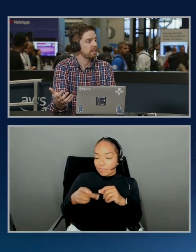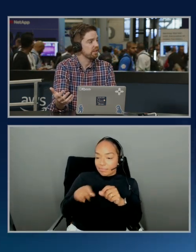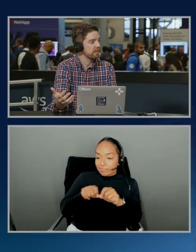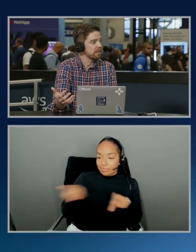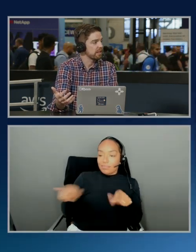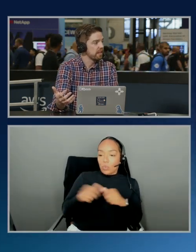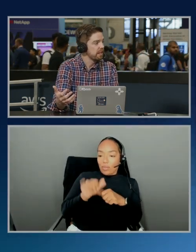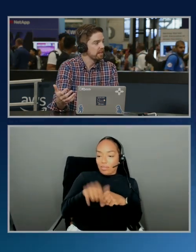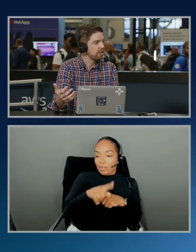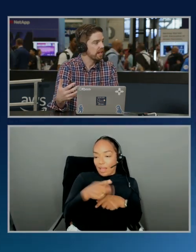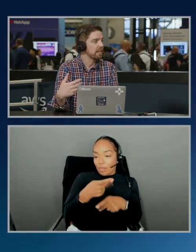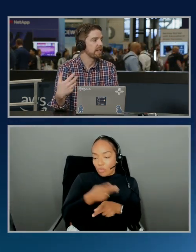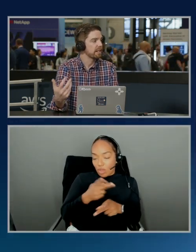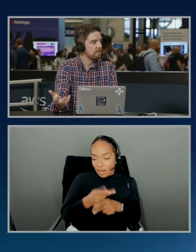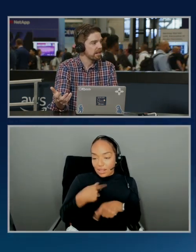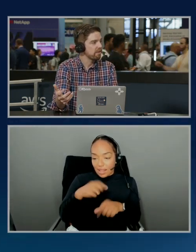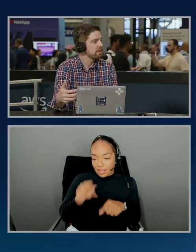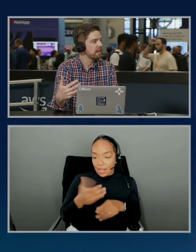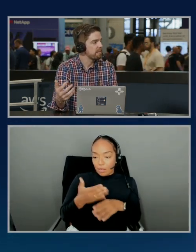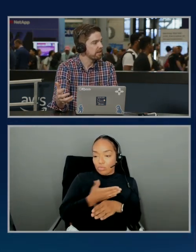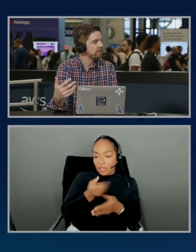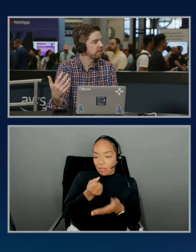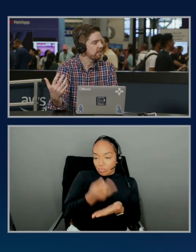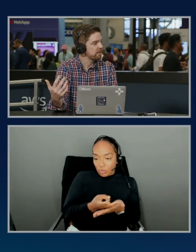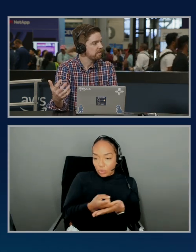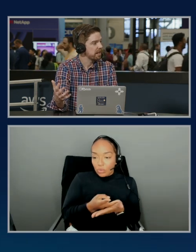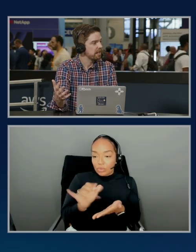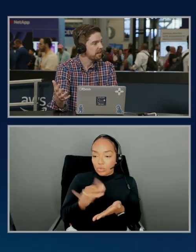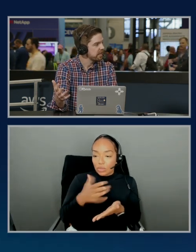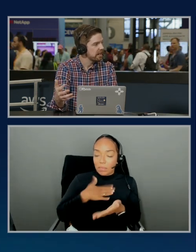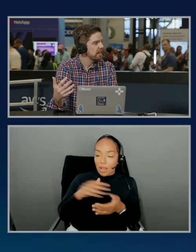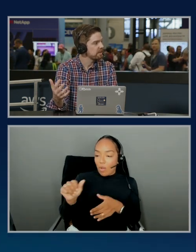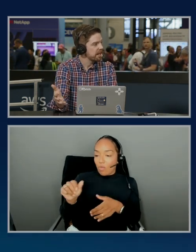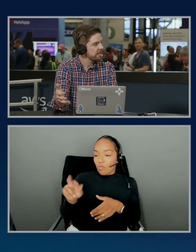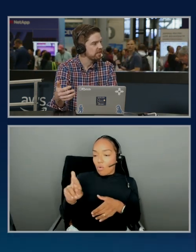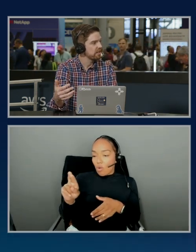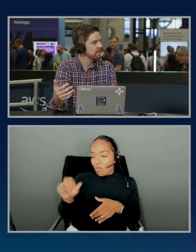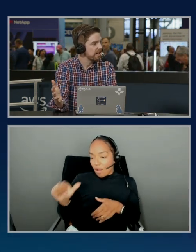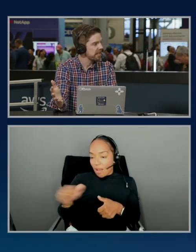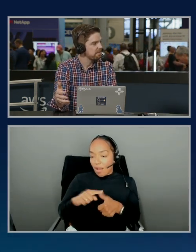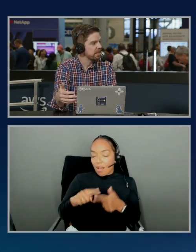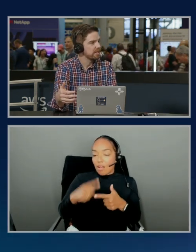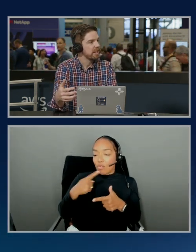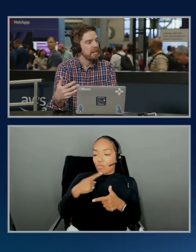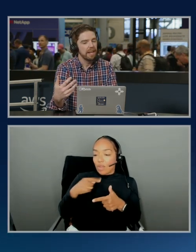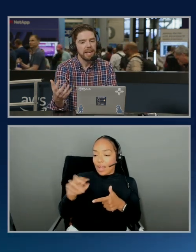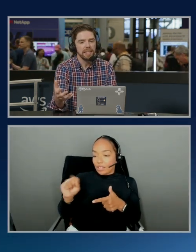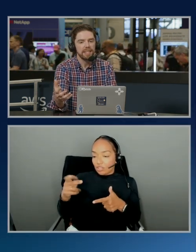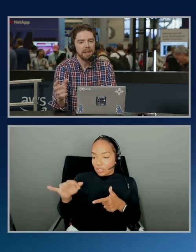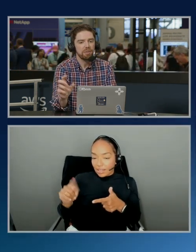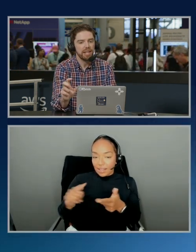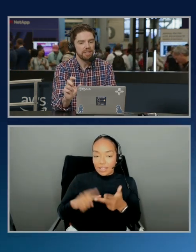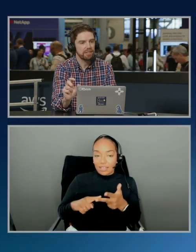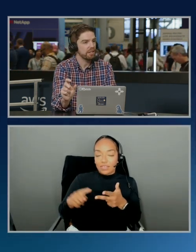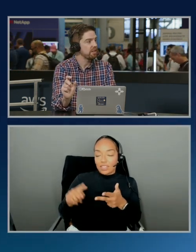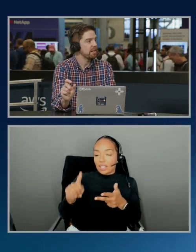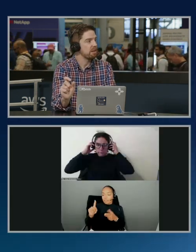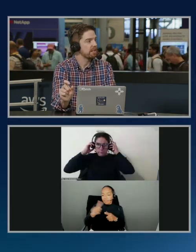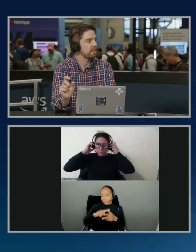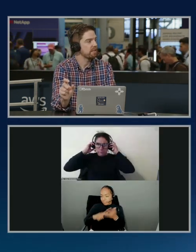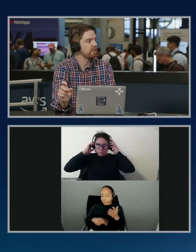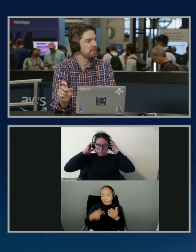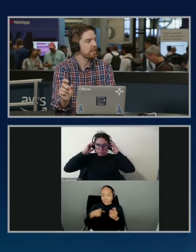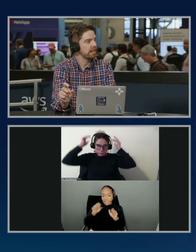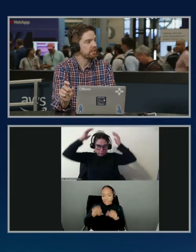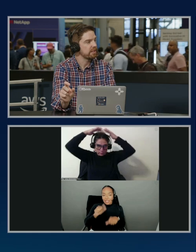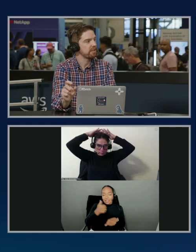to data sources. So I can connect to my Aurora, my Redshift, my RDS, my S3, my Lambdas, and I can set up granular security